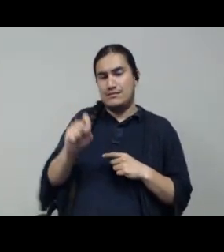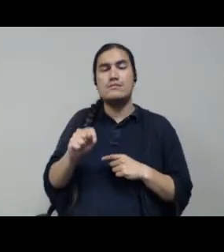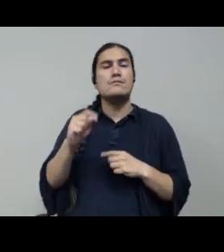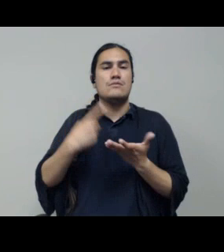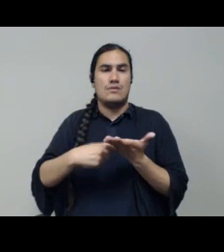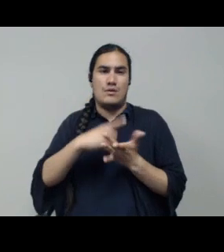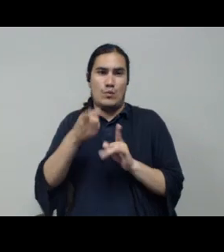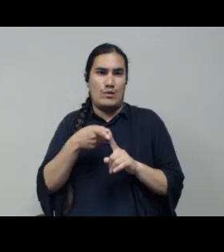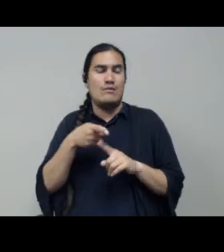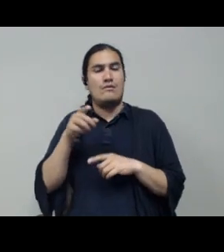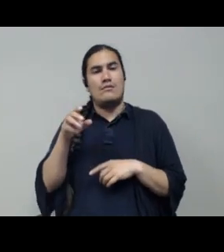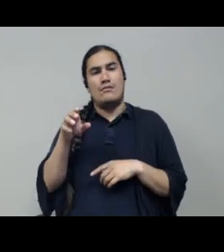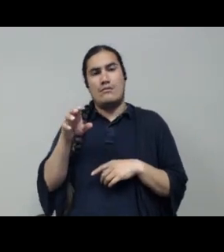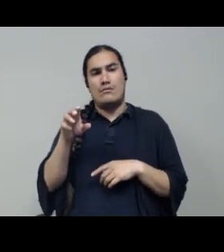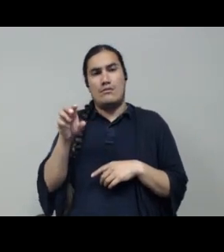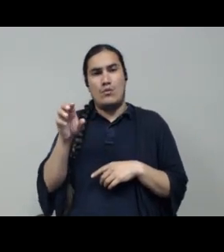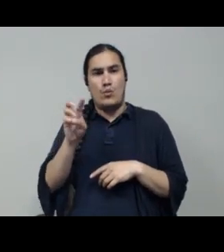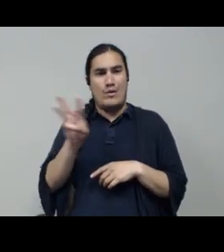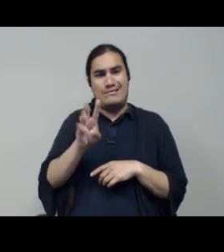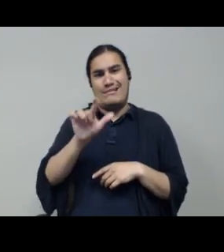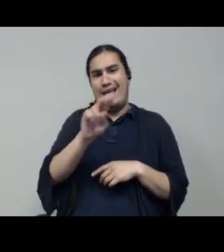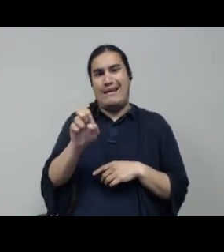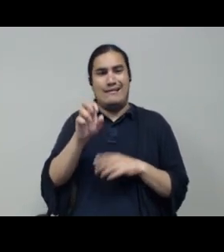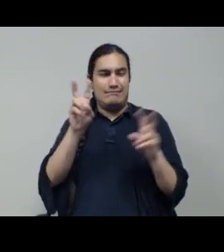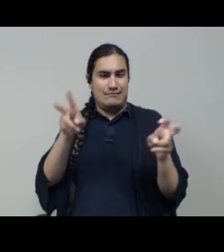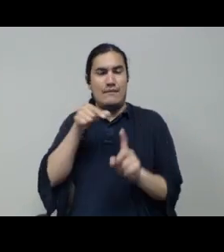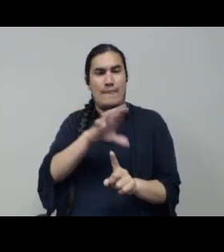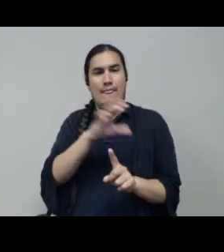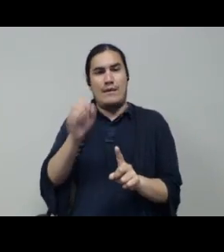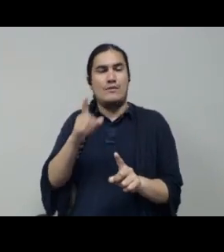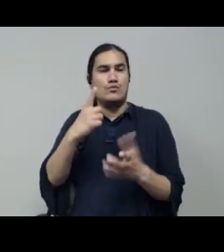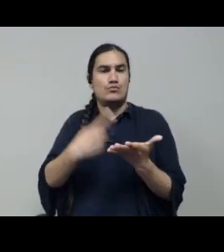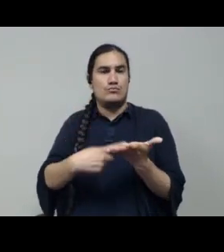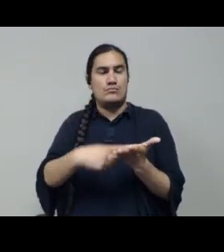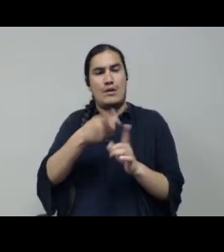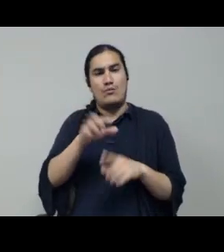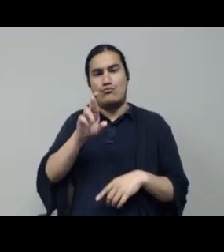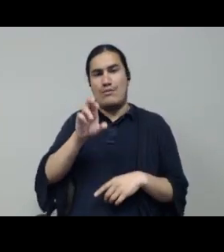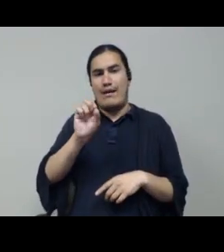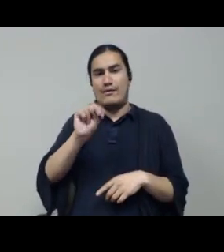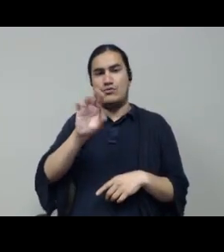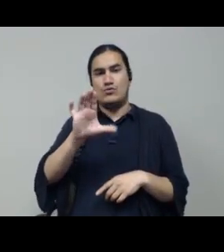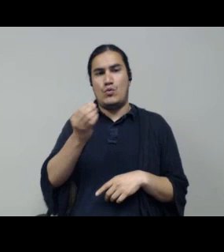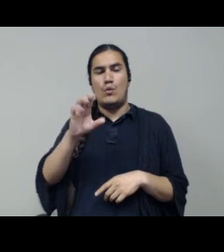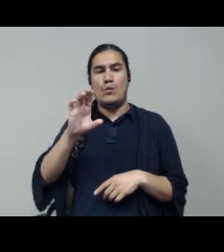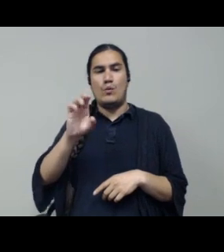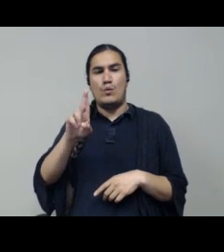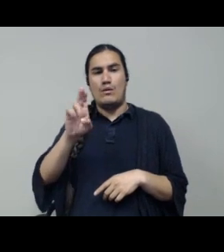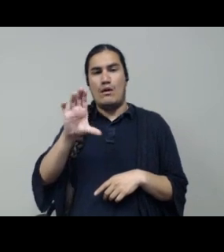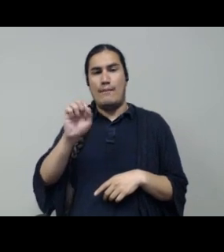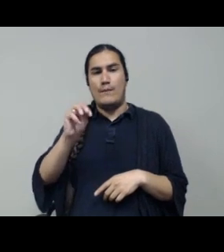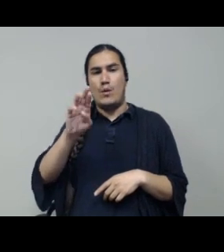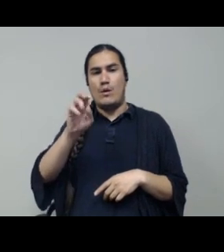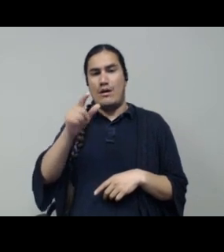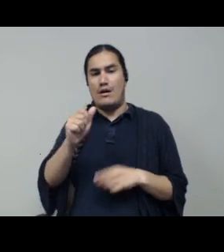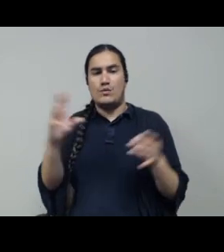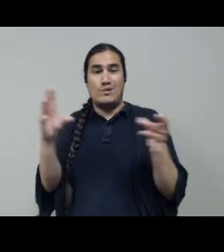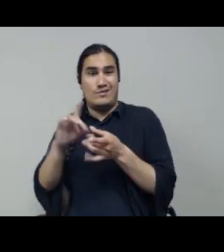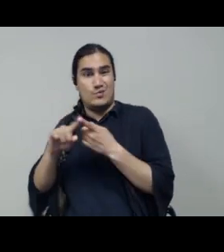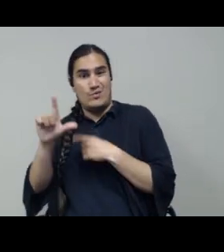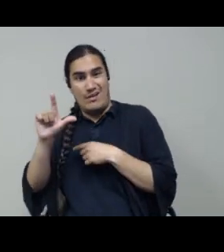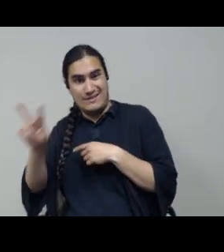Brightline West now about connecting to Metrolink in Rancho Cucamonga all the way to Las Vegas. We're talking about a tunnel project that